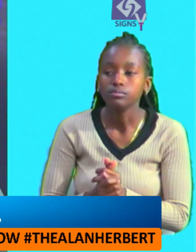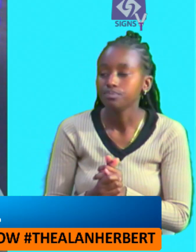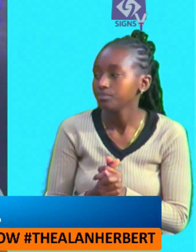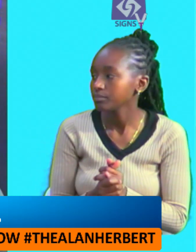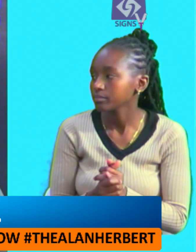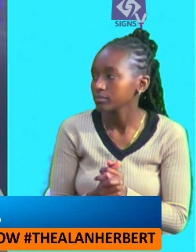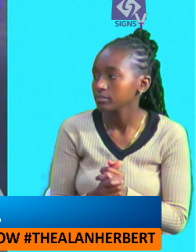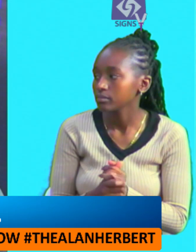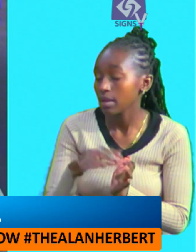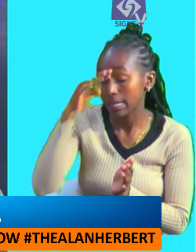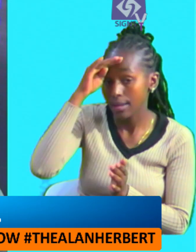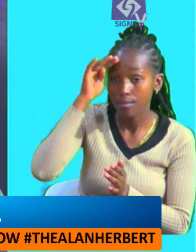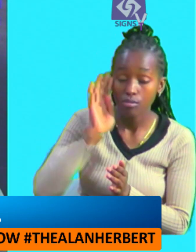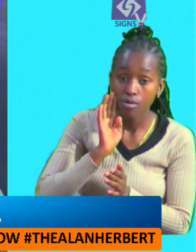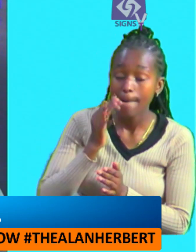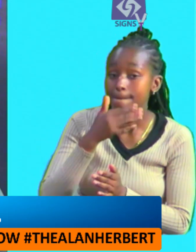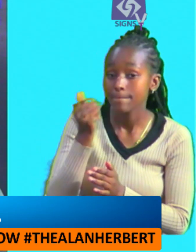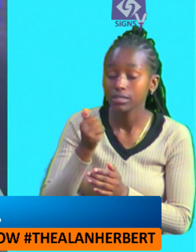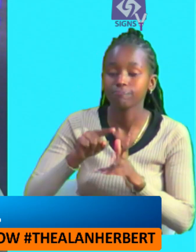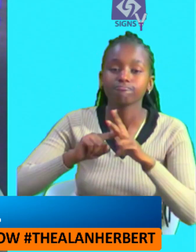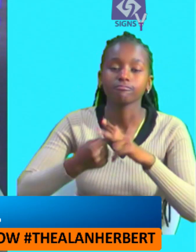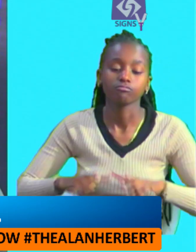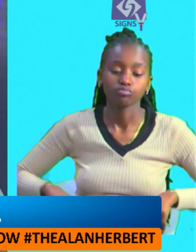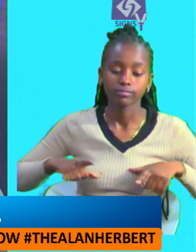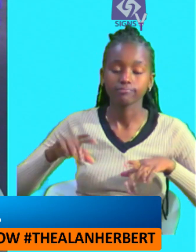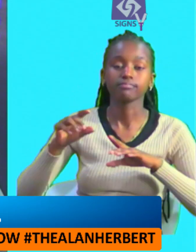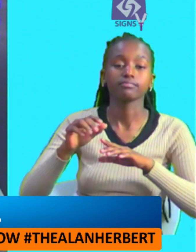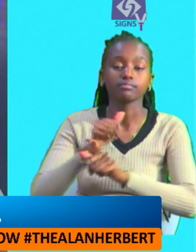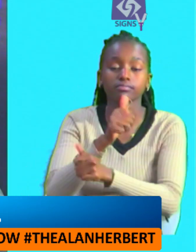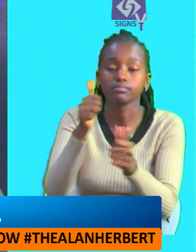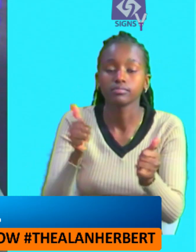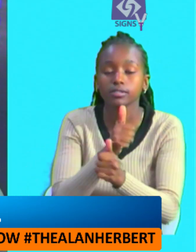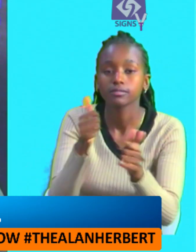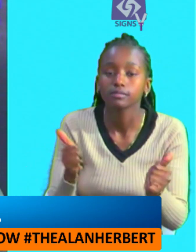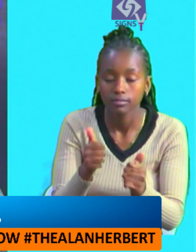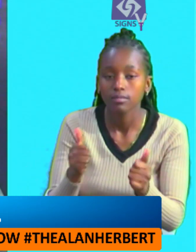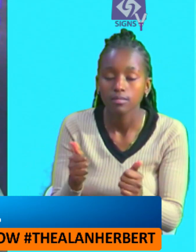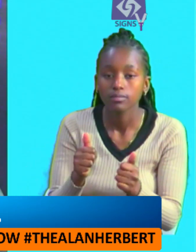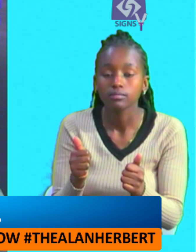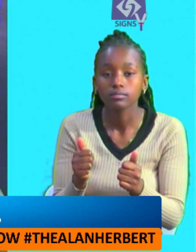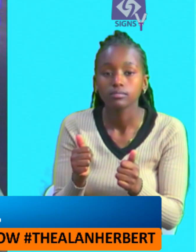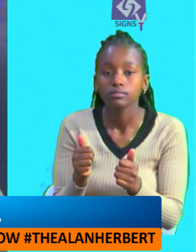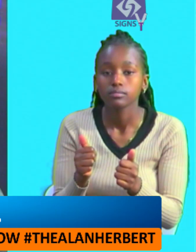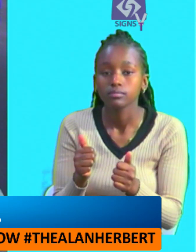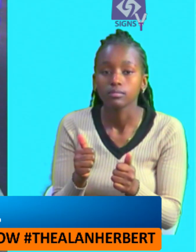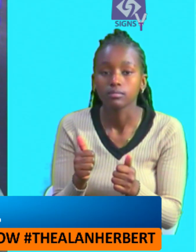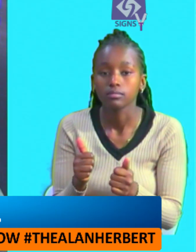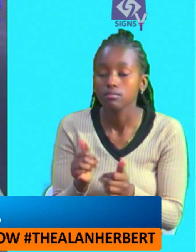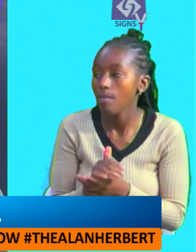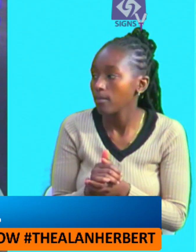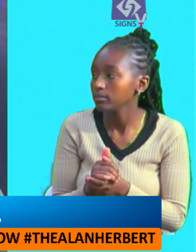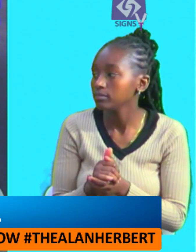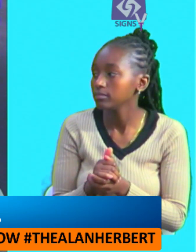It's high time to start. Hata ndani ukishagonga ka 30 hivi. 30. Hizo miaka zingine uko umefanya nini?